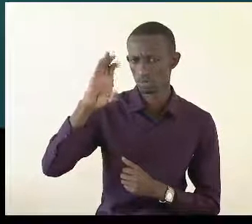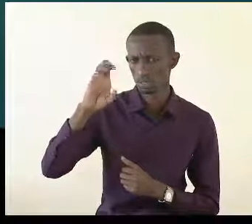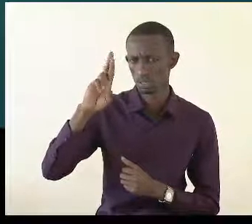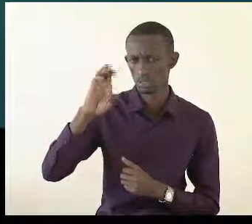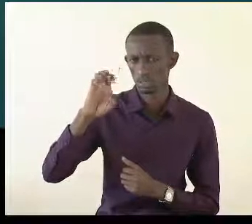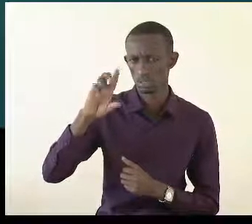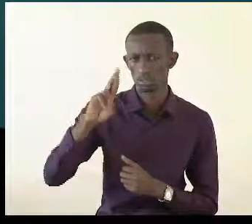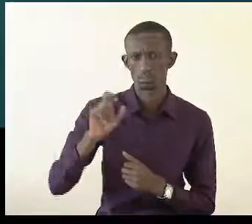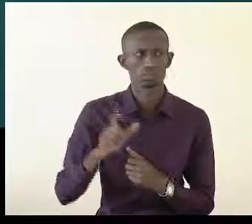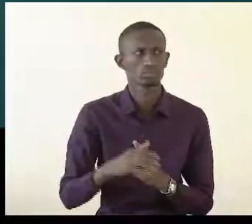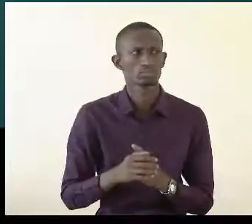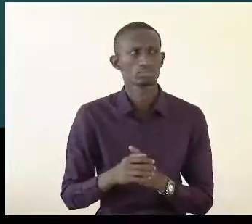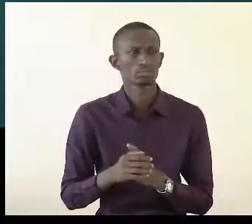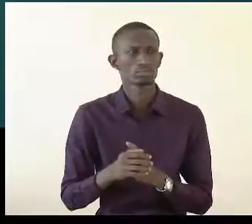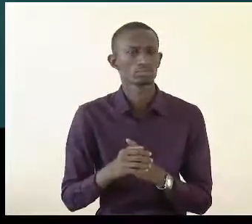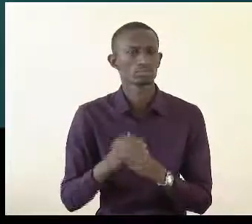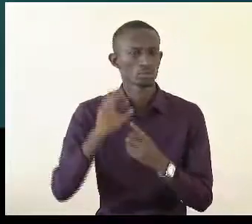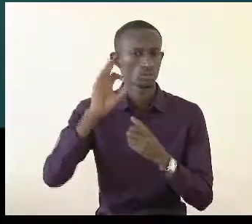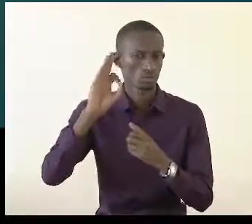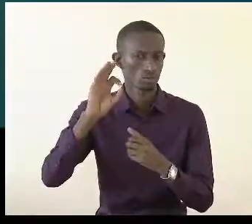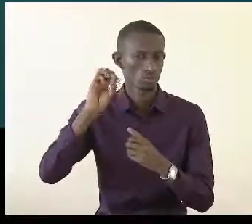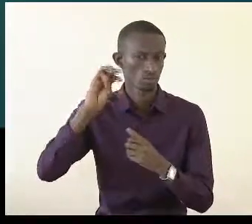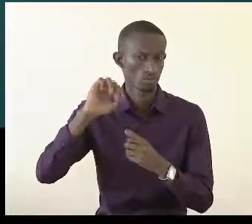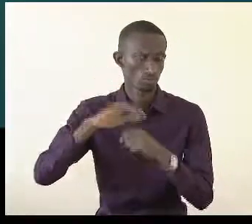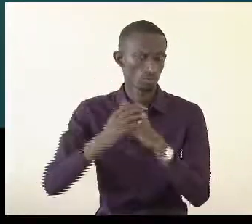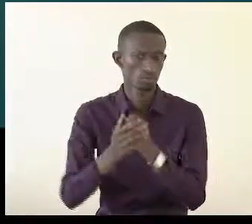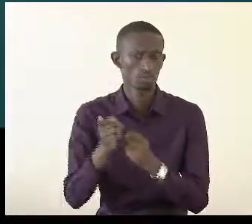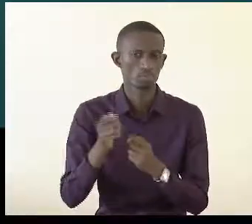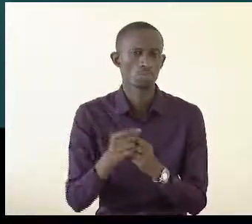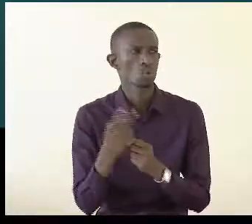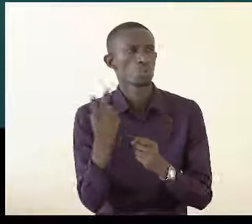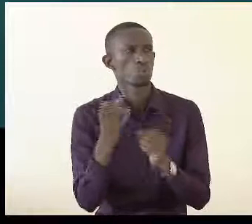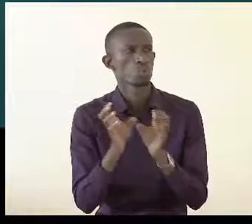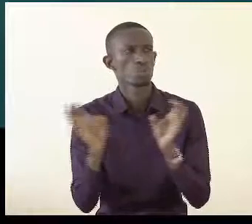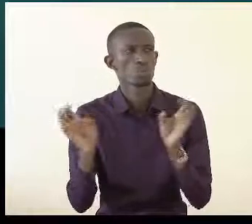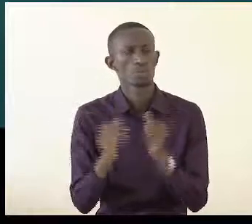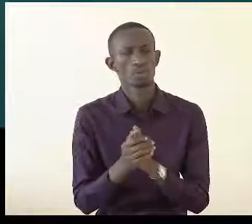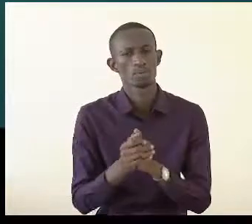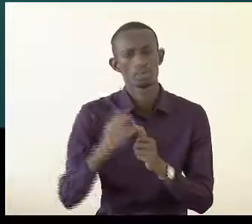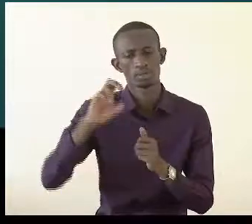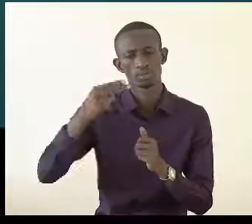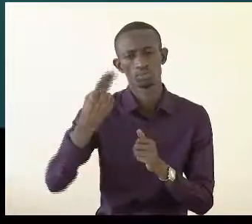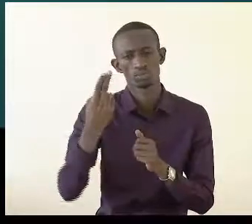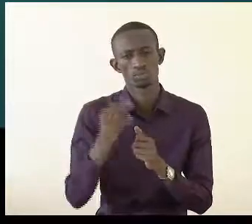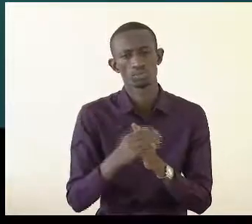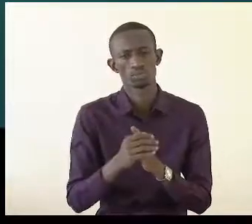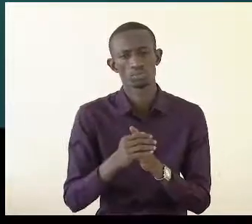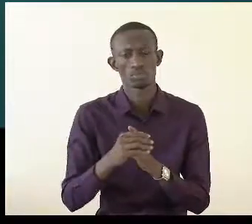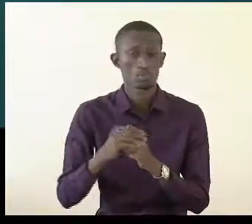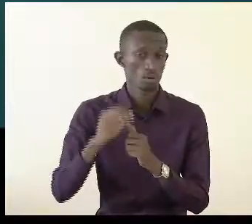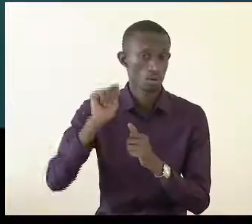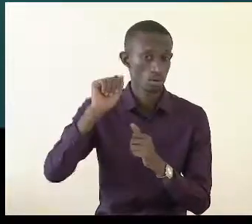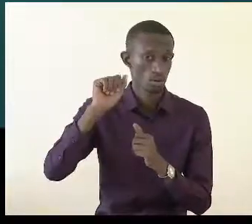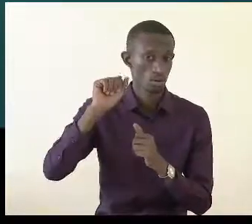C4H10O were separately heated with acidified potassium dichromate. Alcohol C